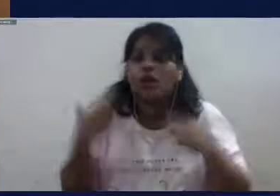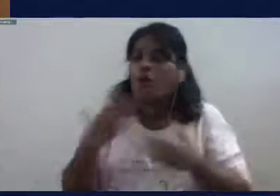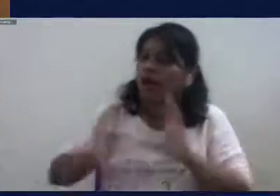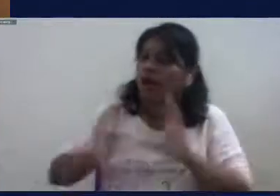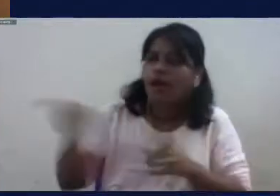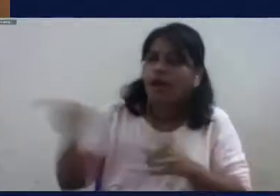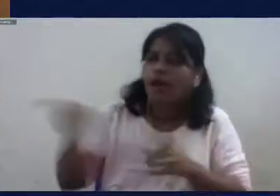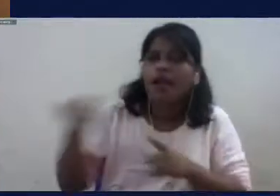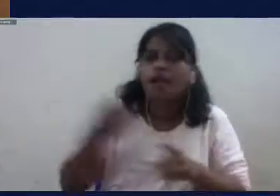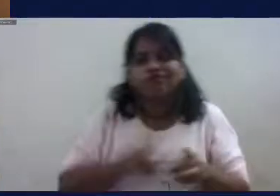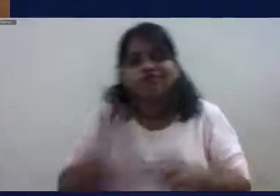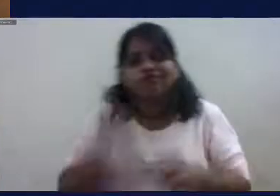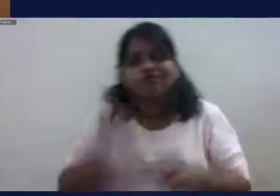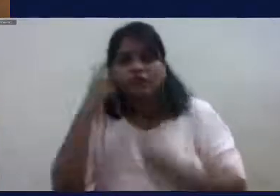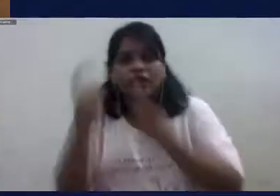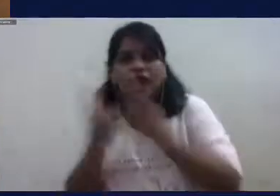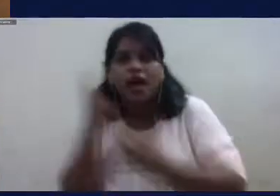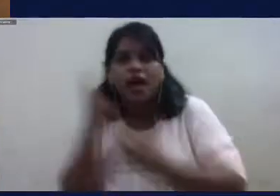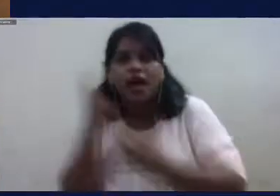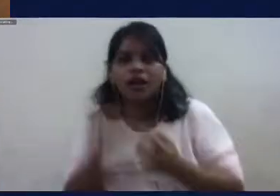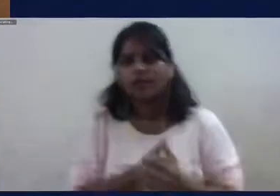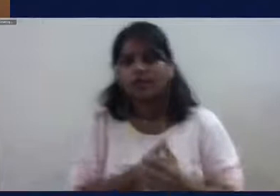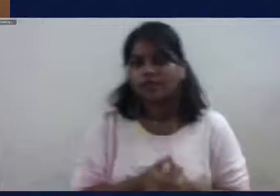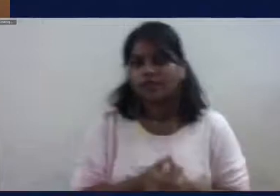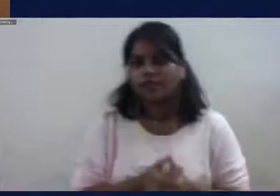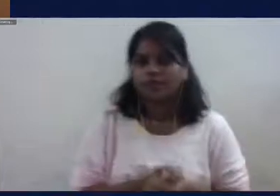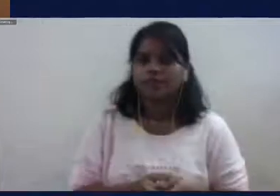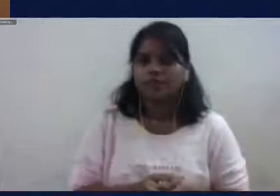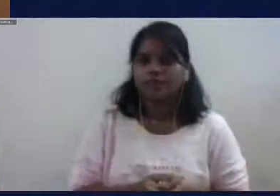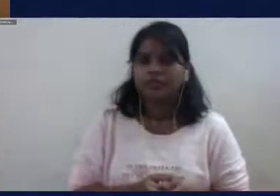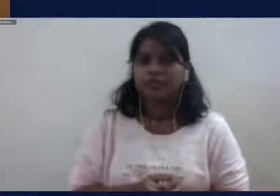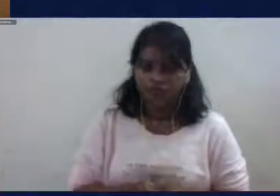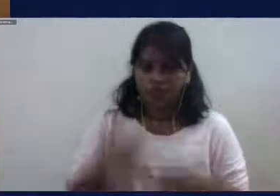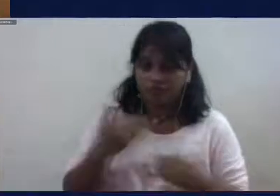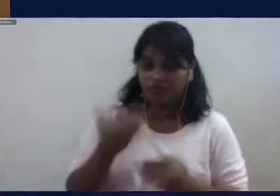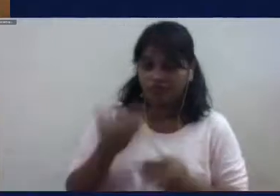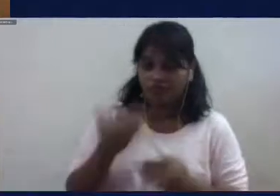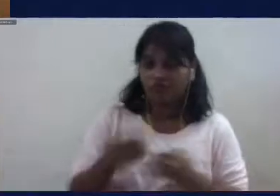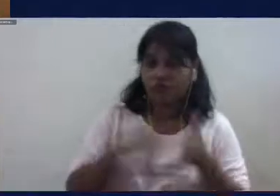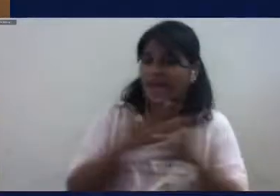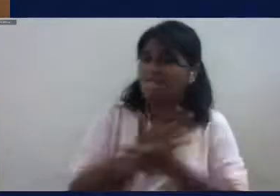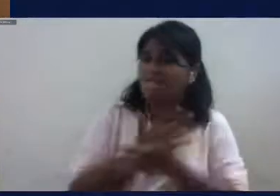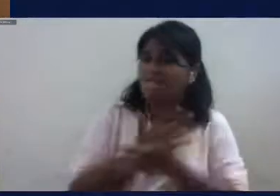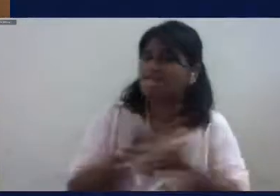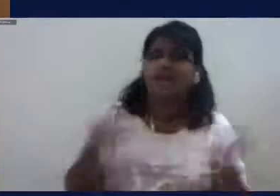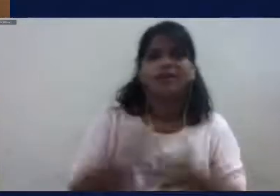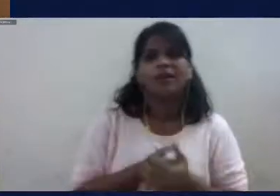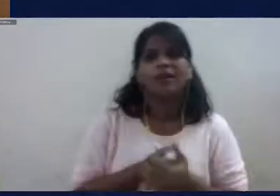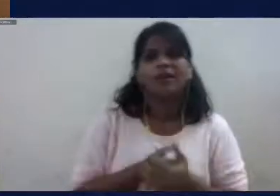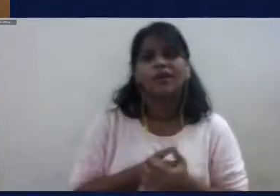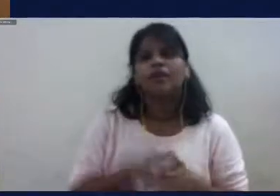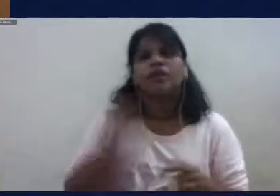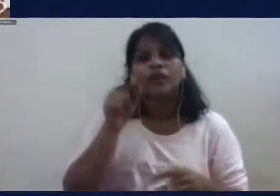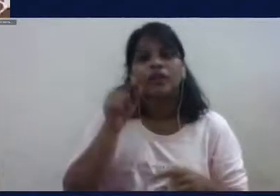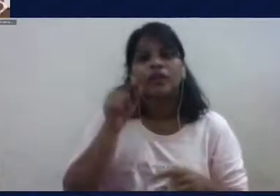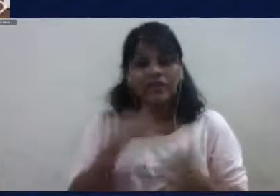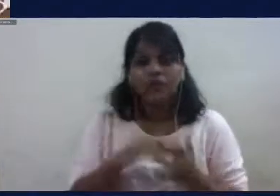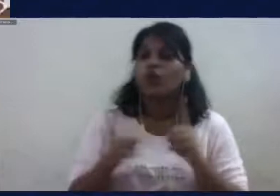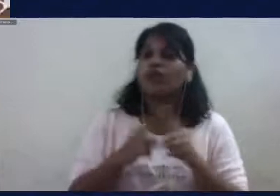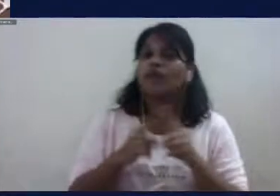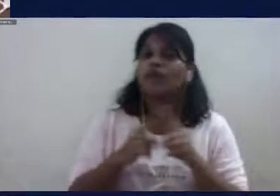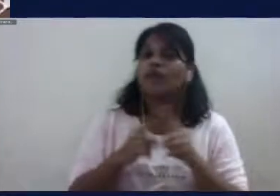automatically are are at the forefront of everything. And that's one of the things